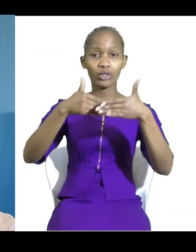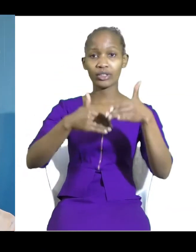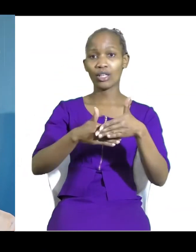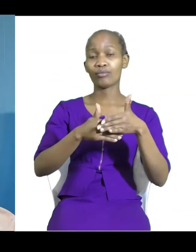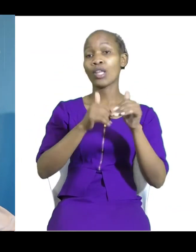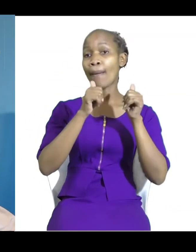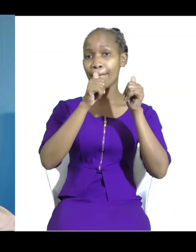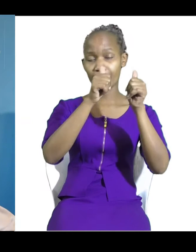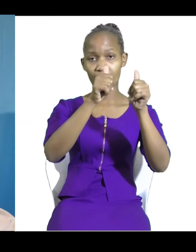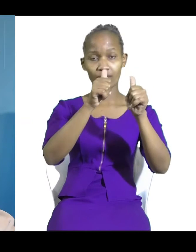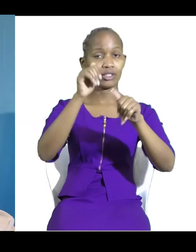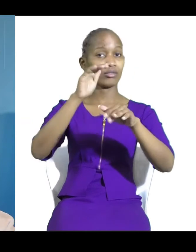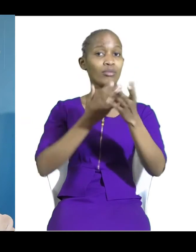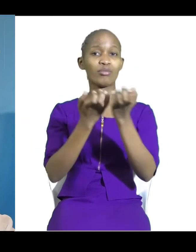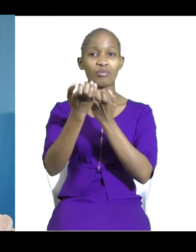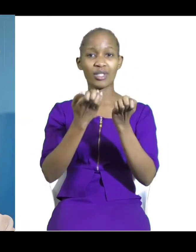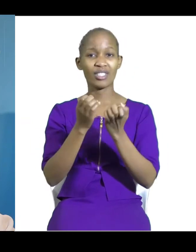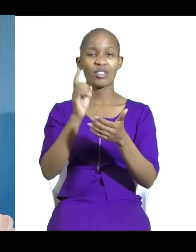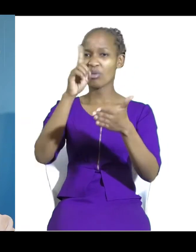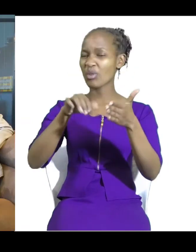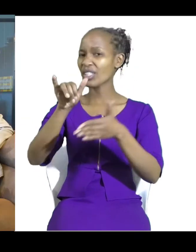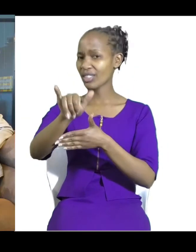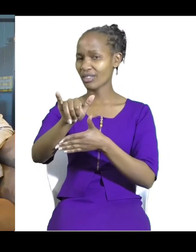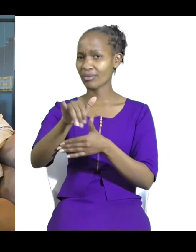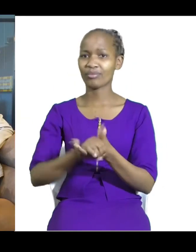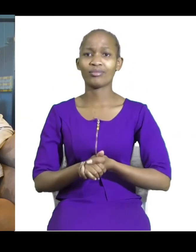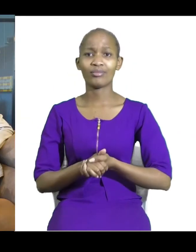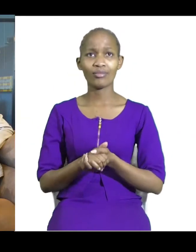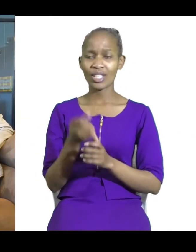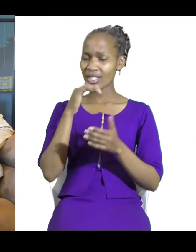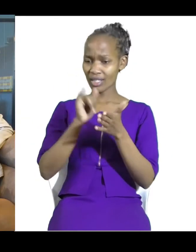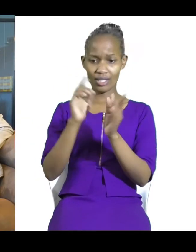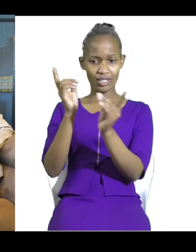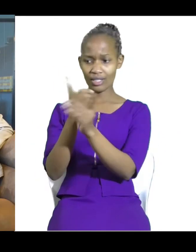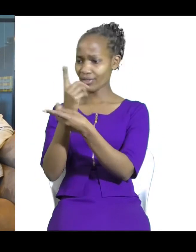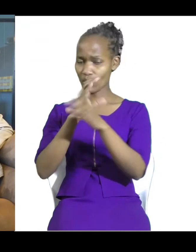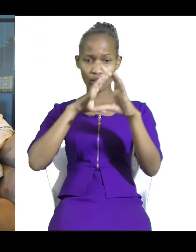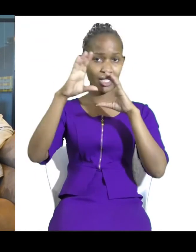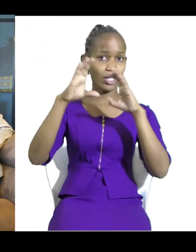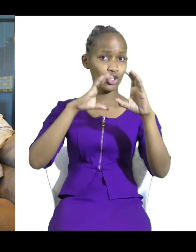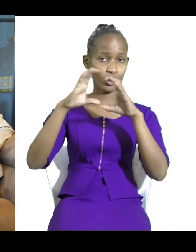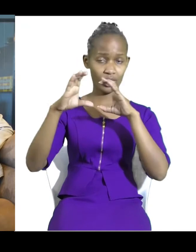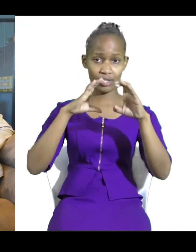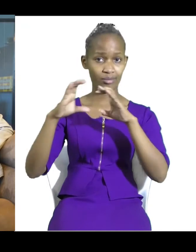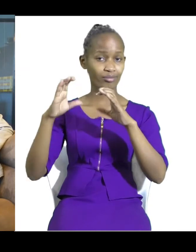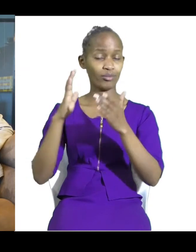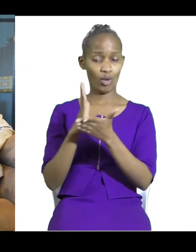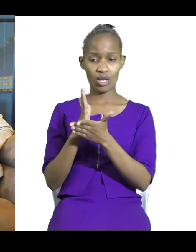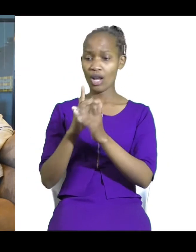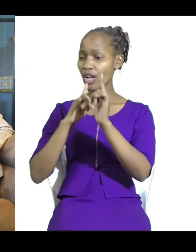And what does building a sustainable brand and a business look like? Yes, I've been in various conversations